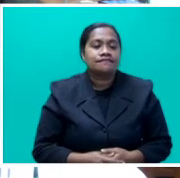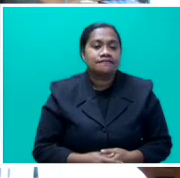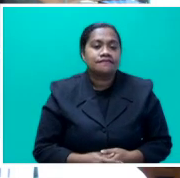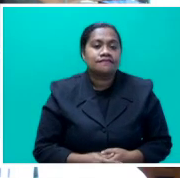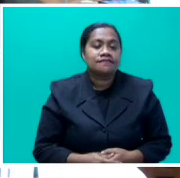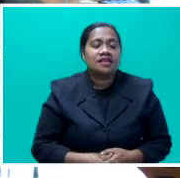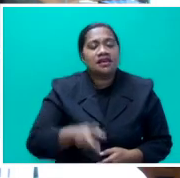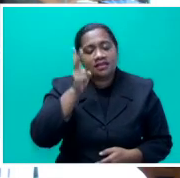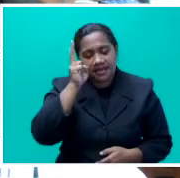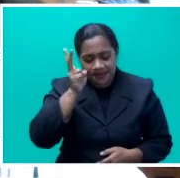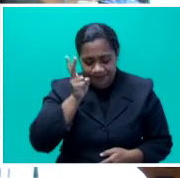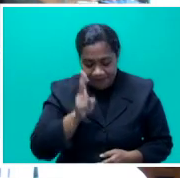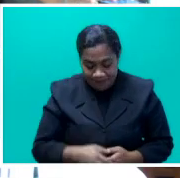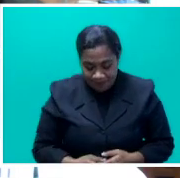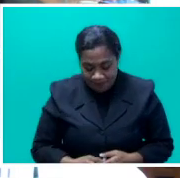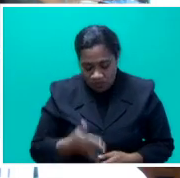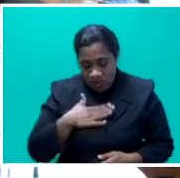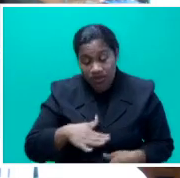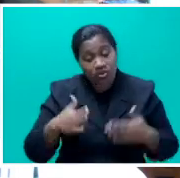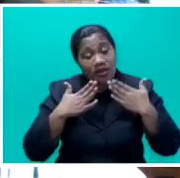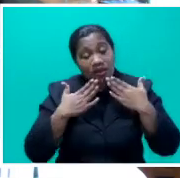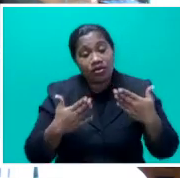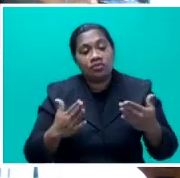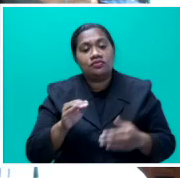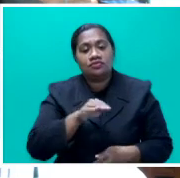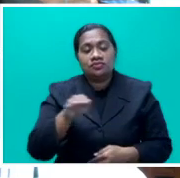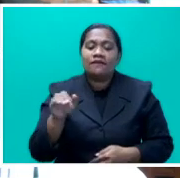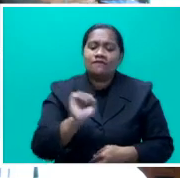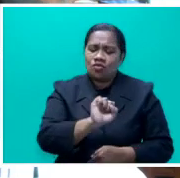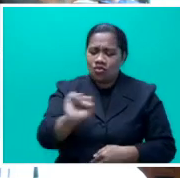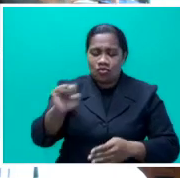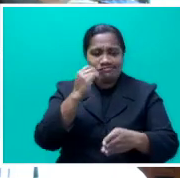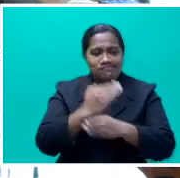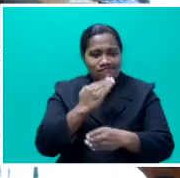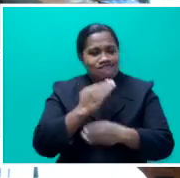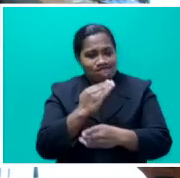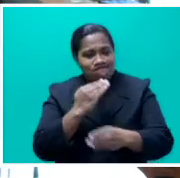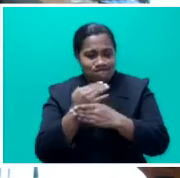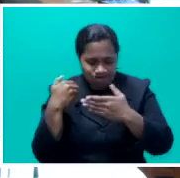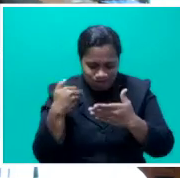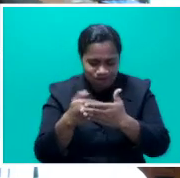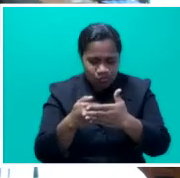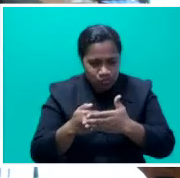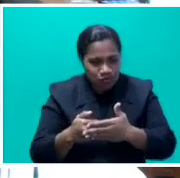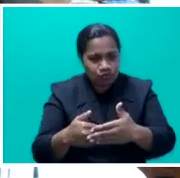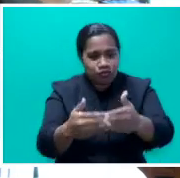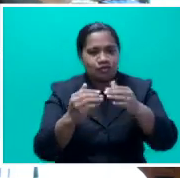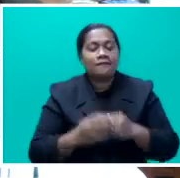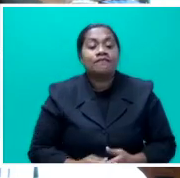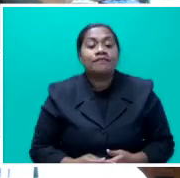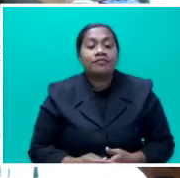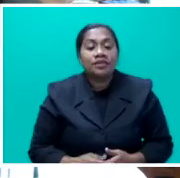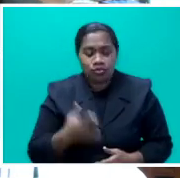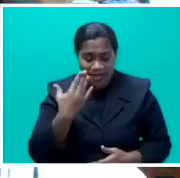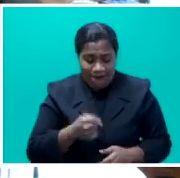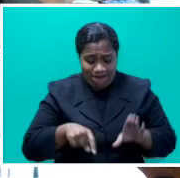I again acknowledge them for the great work that they are doing. So we have the Internal Affairs Department that